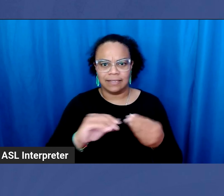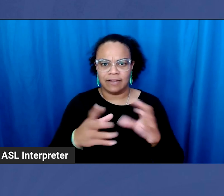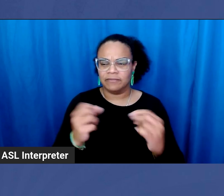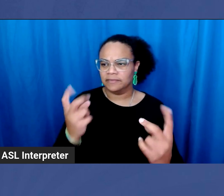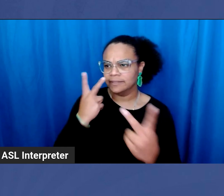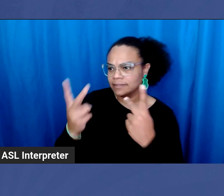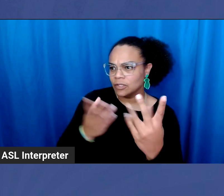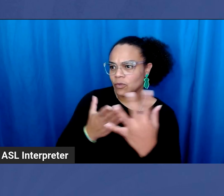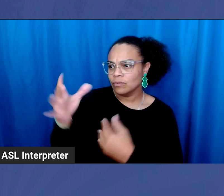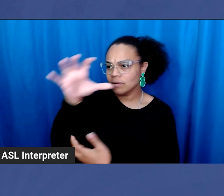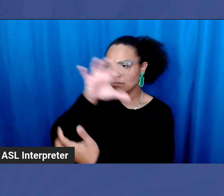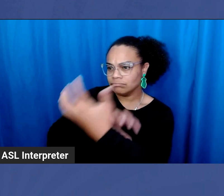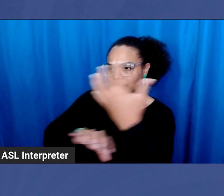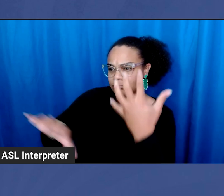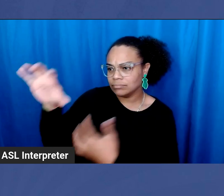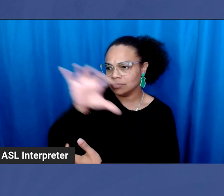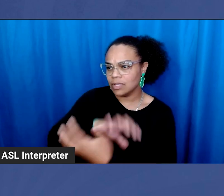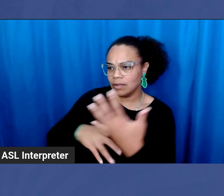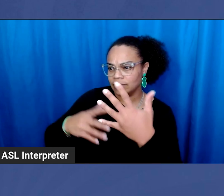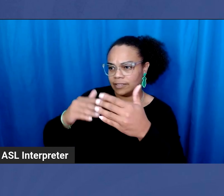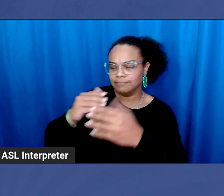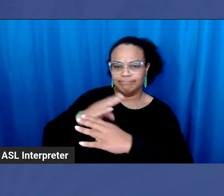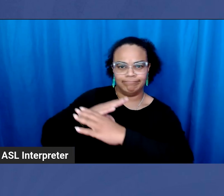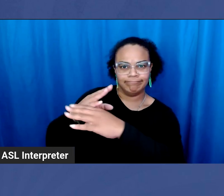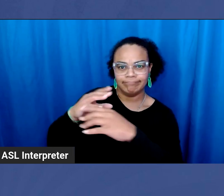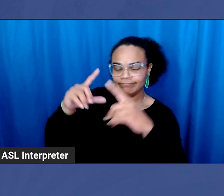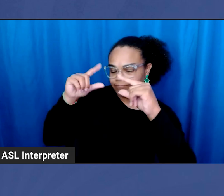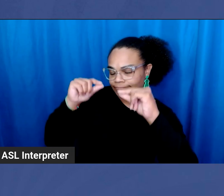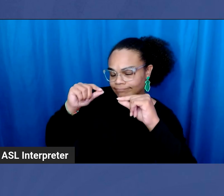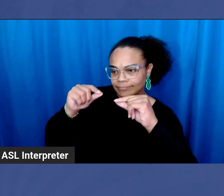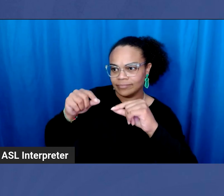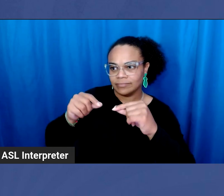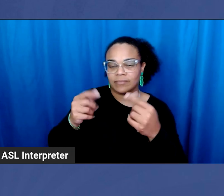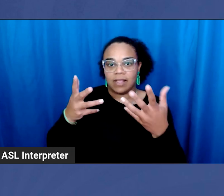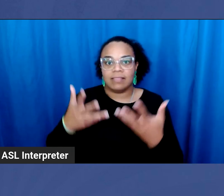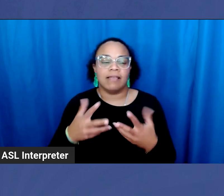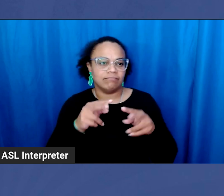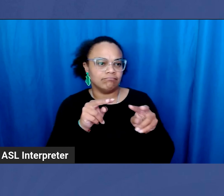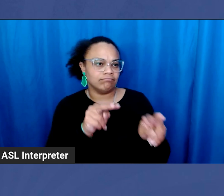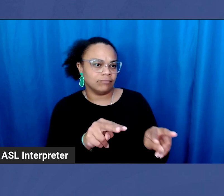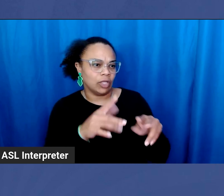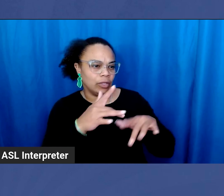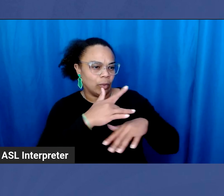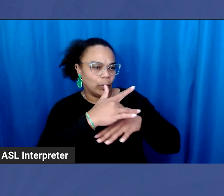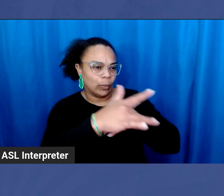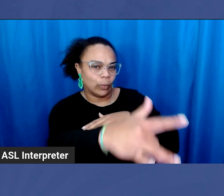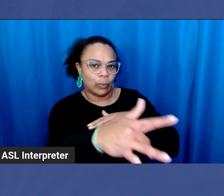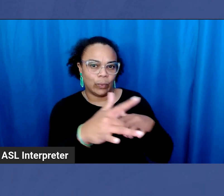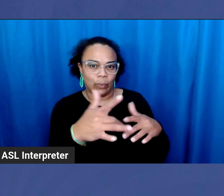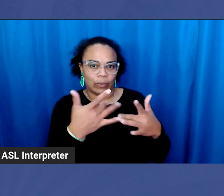the clouded lens of closed eyes, left staring through vast open emptiness.